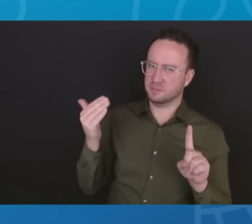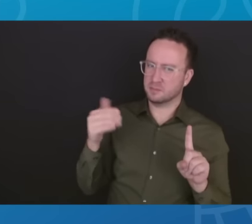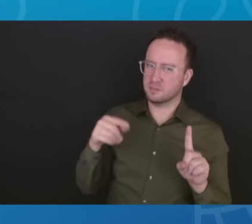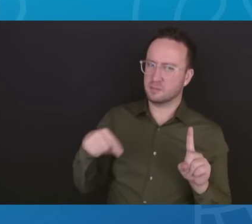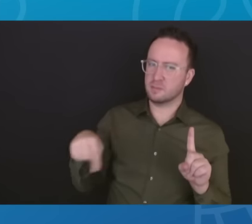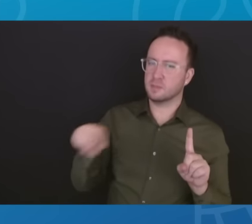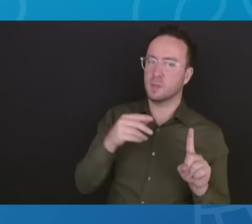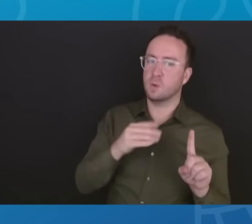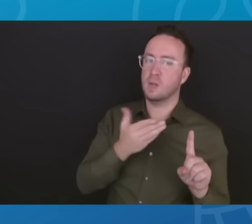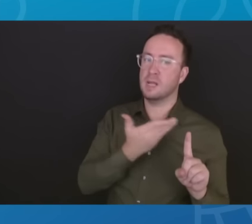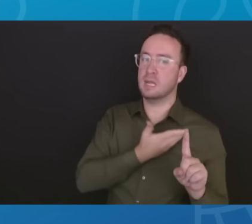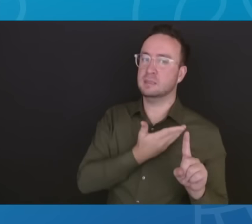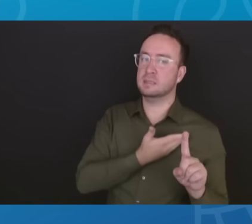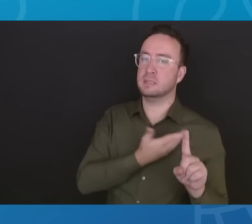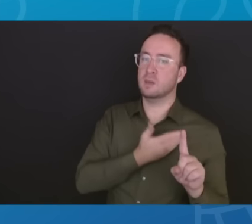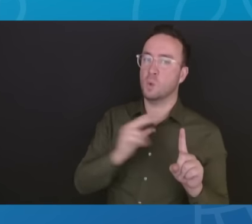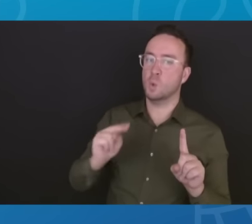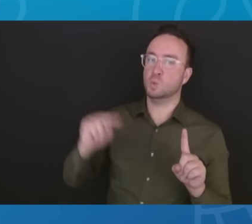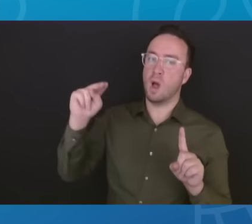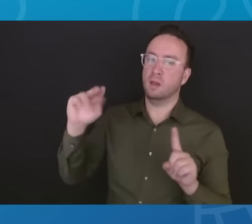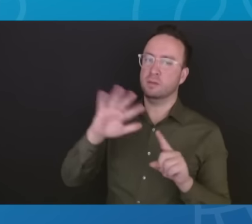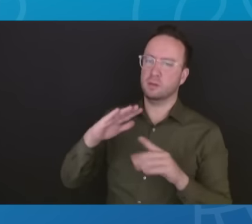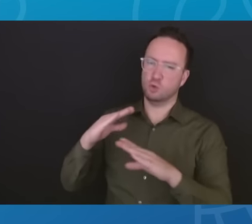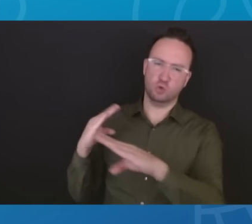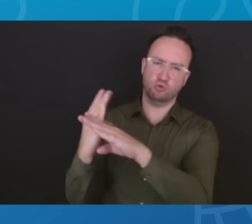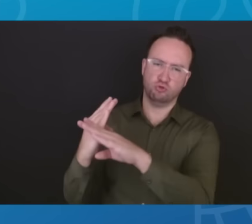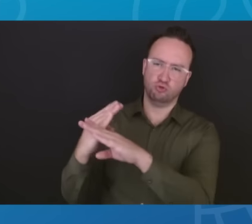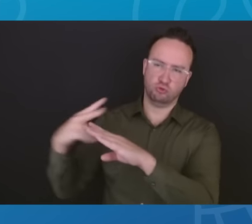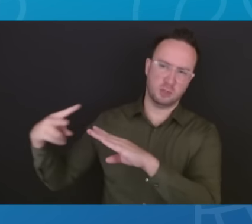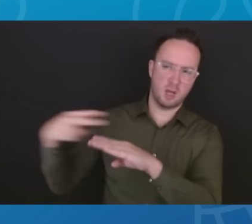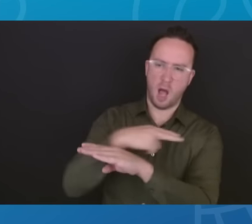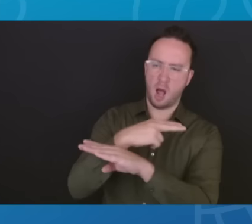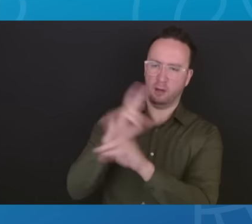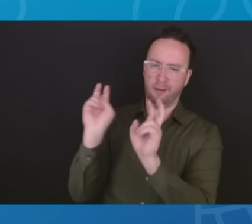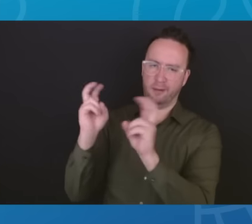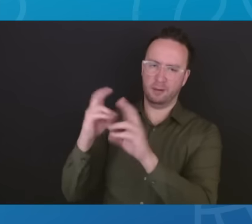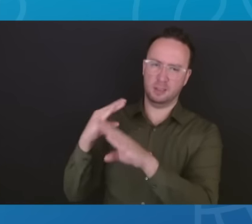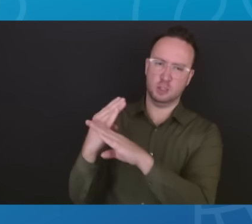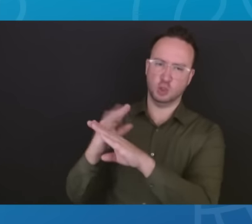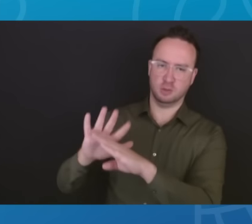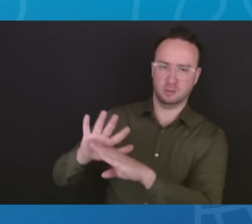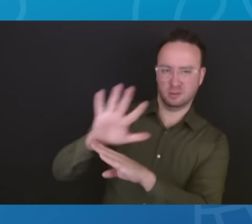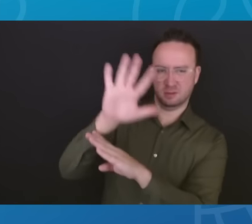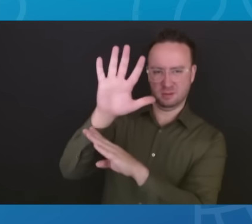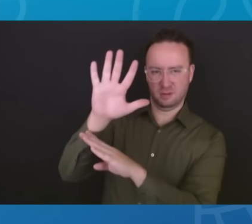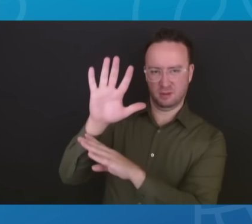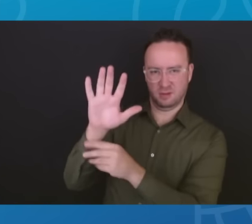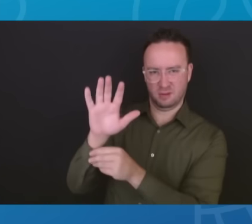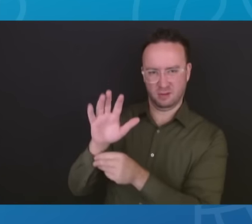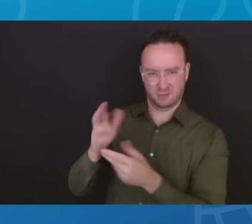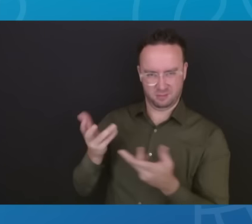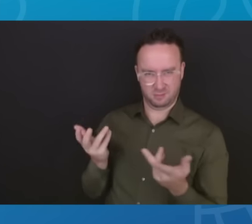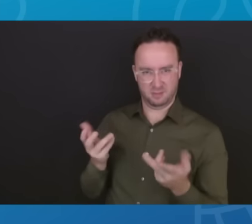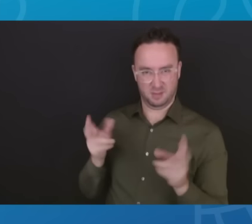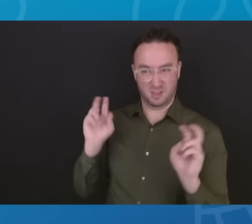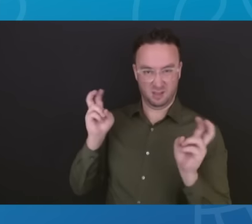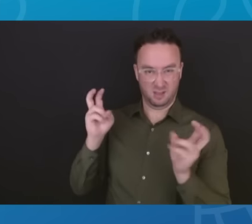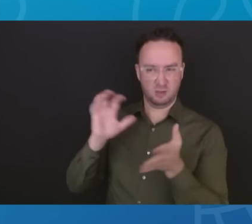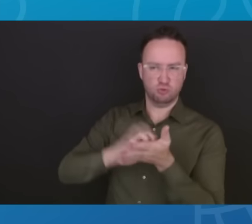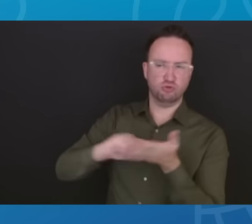basically, what is underway is nothing short of ethnic cleansing. Now, you all along have said, and the president, I think